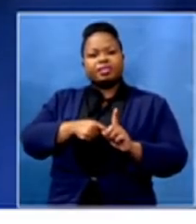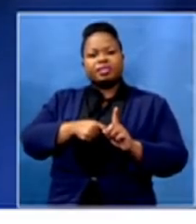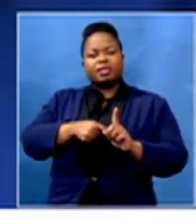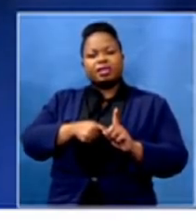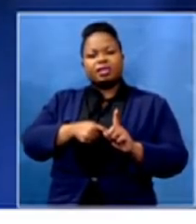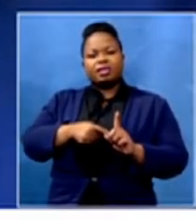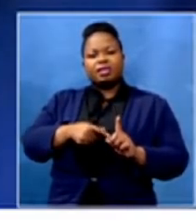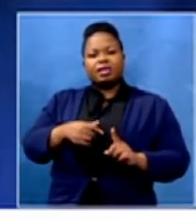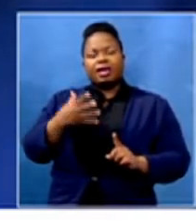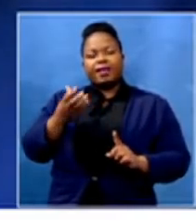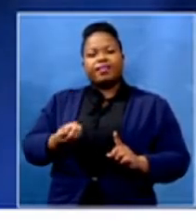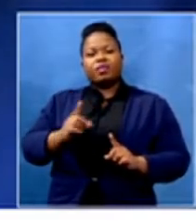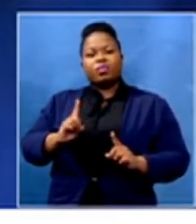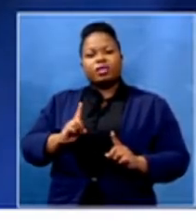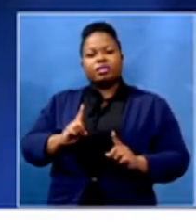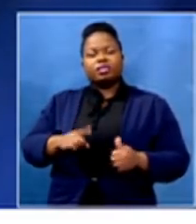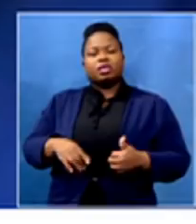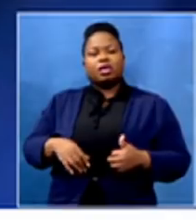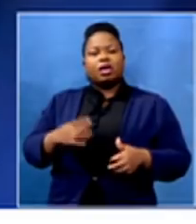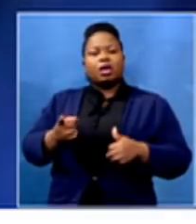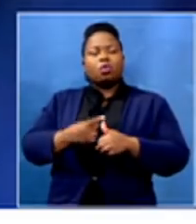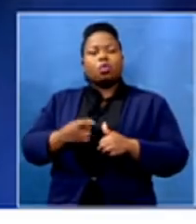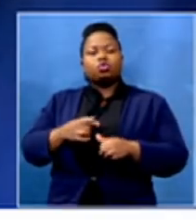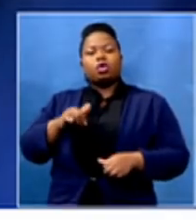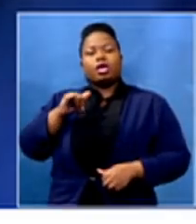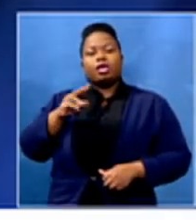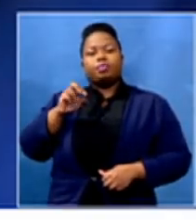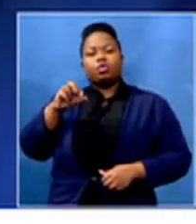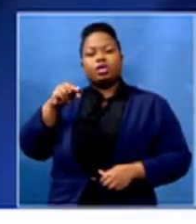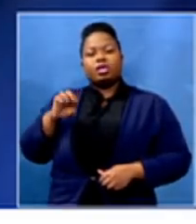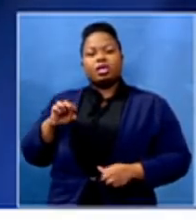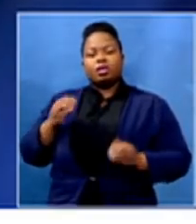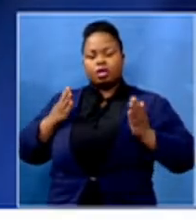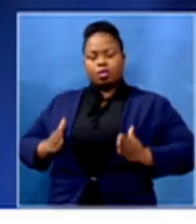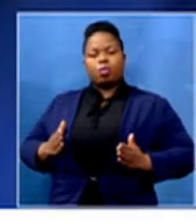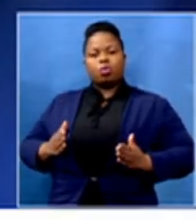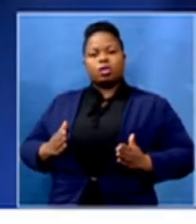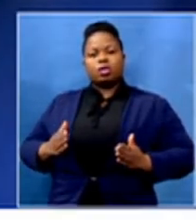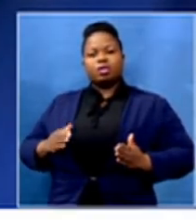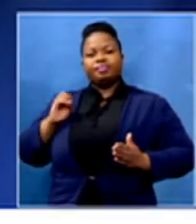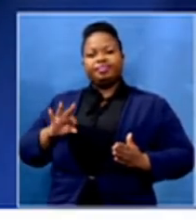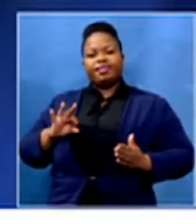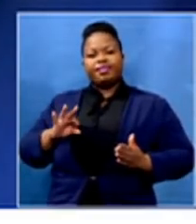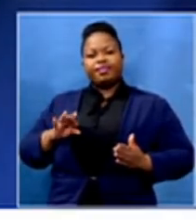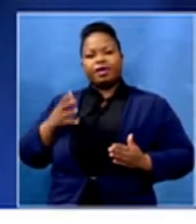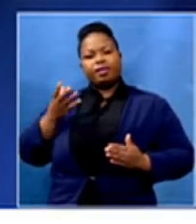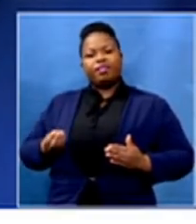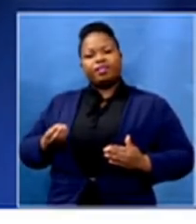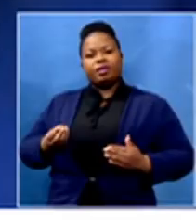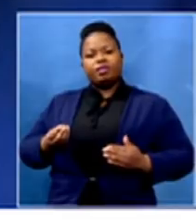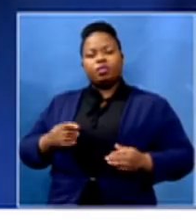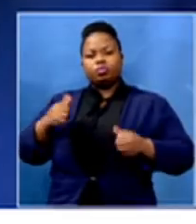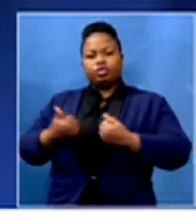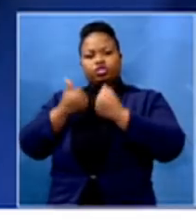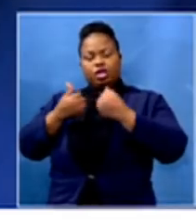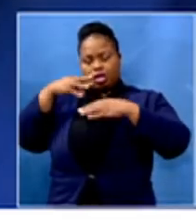we call autoimmune reaction. And this is a situation where the body is reacting to a particular challenge